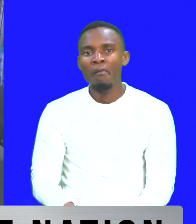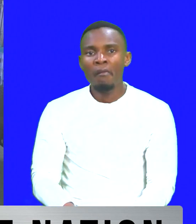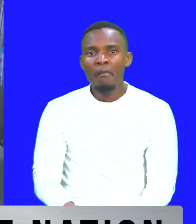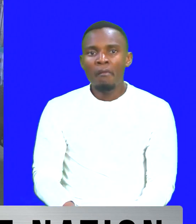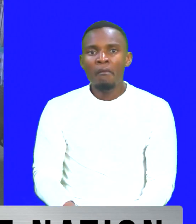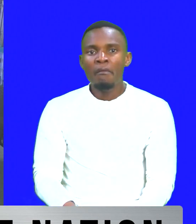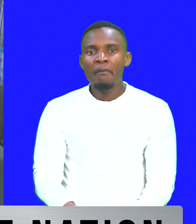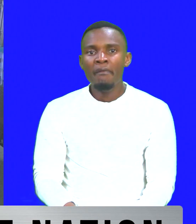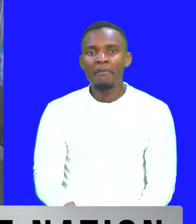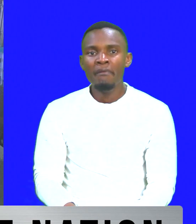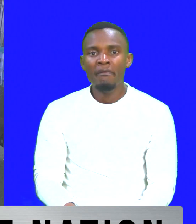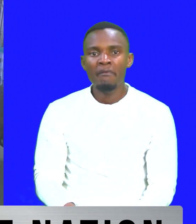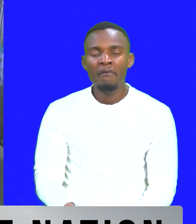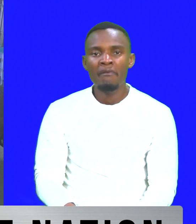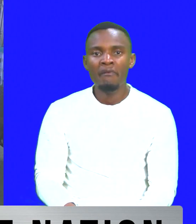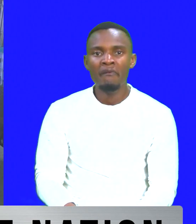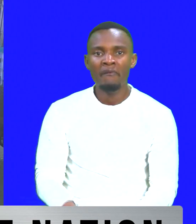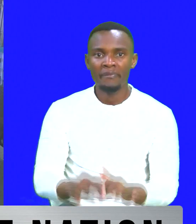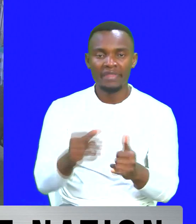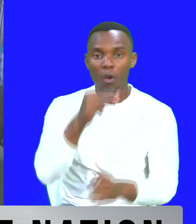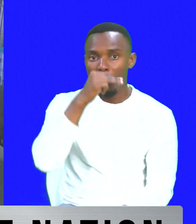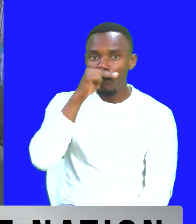reshuffles. Musalia Mudavadi,